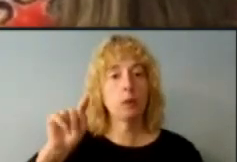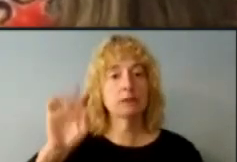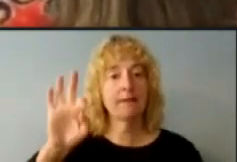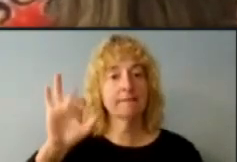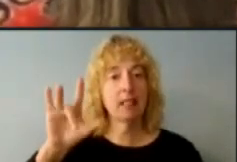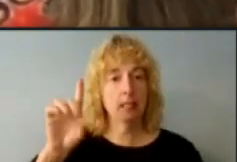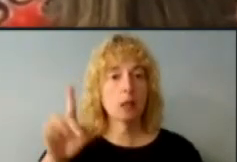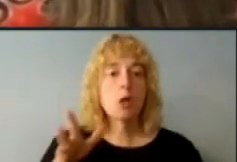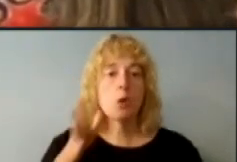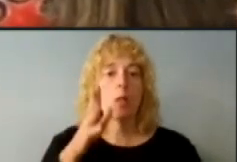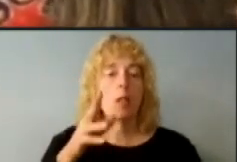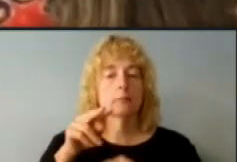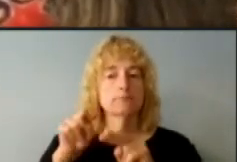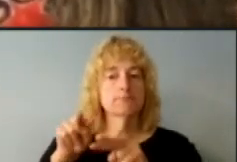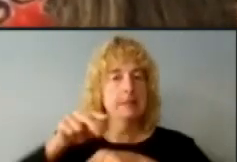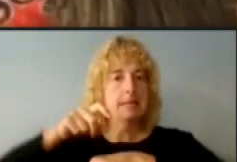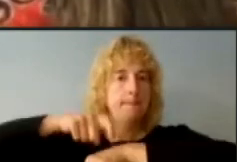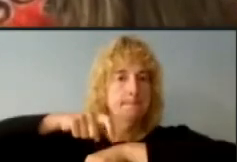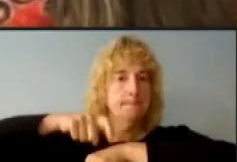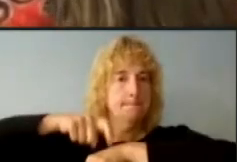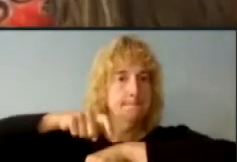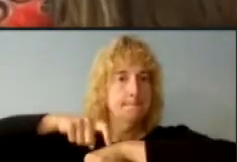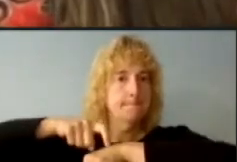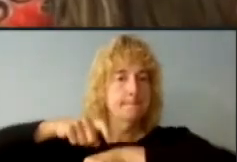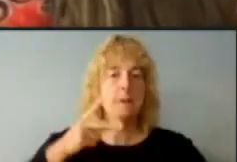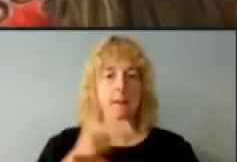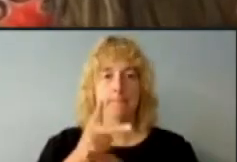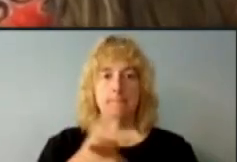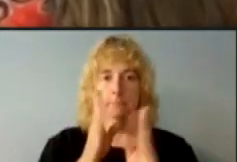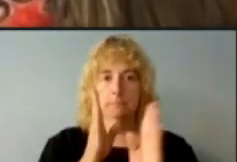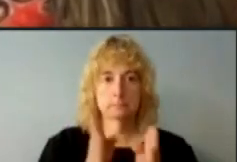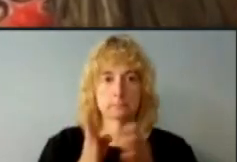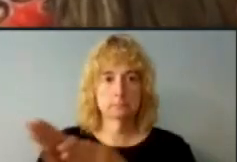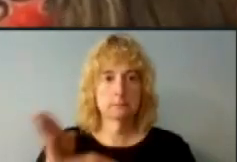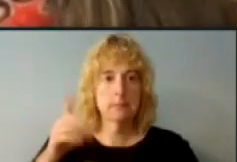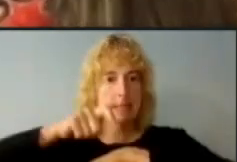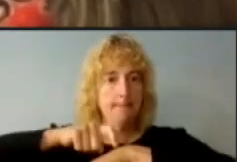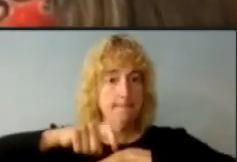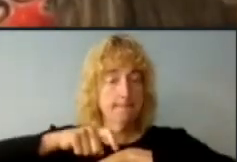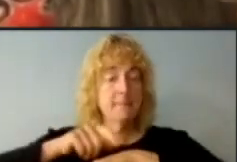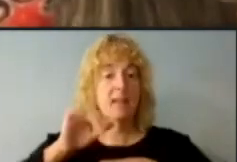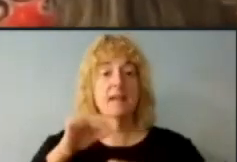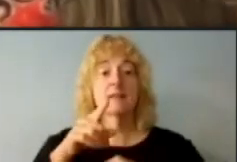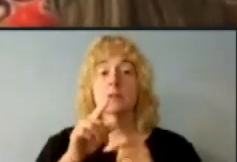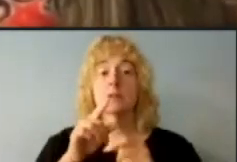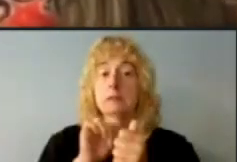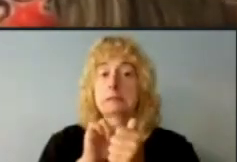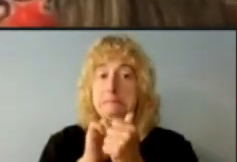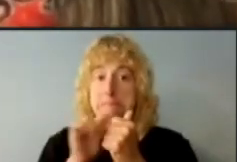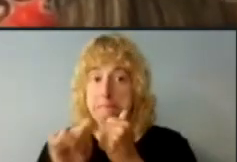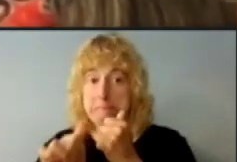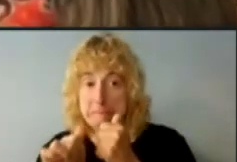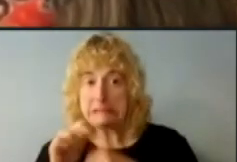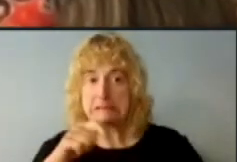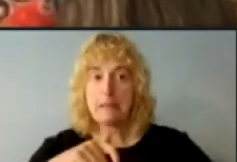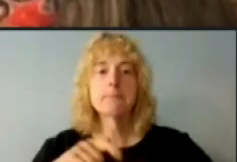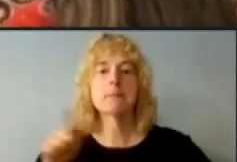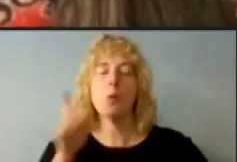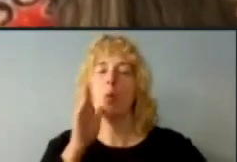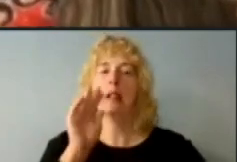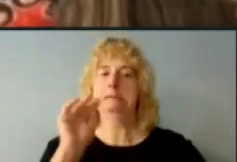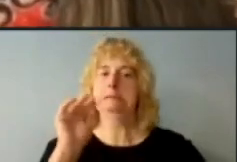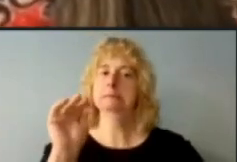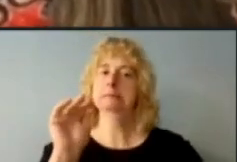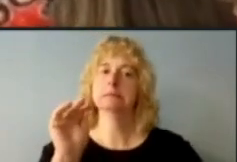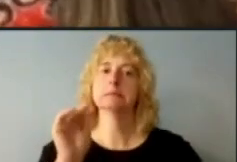So please, if you're running over, he will gently remind you to wrap it up so that we can continue